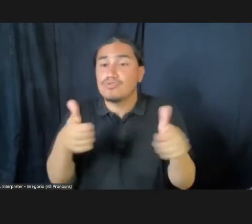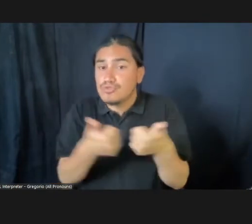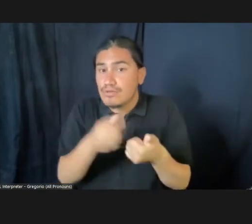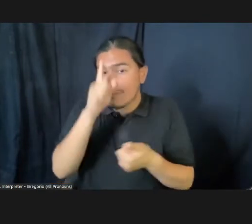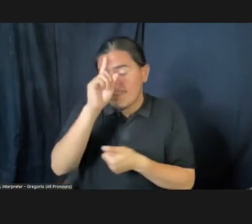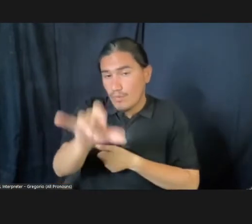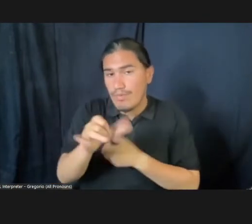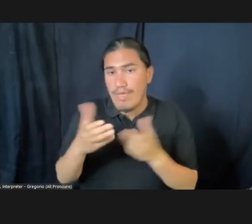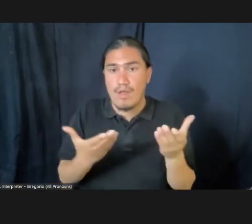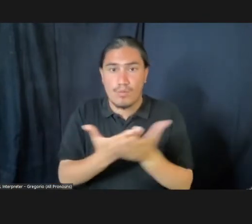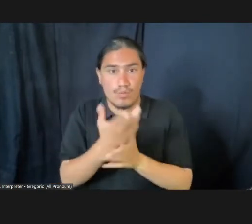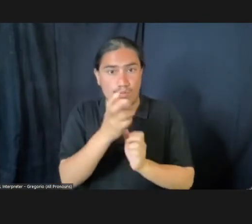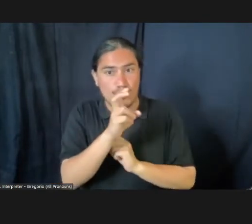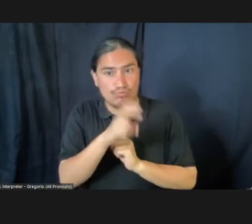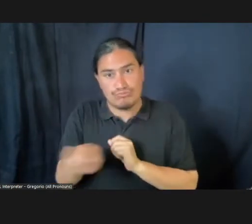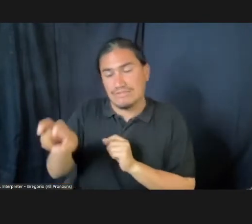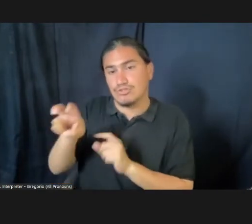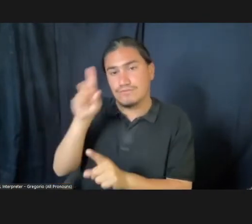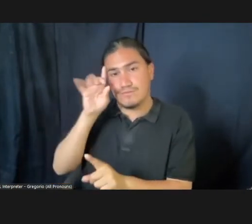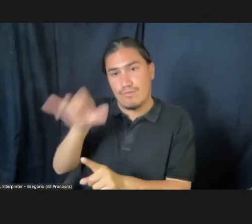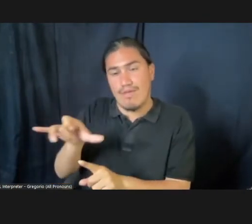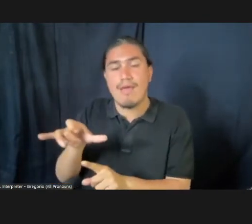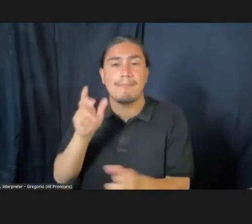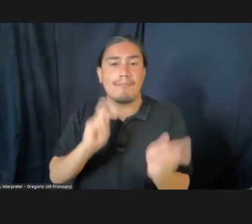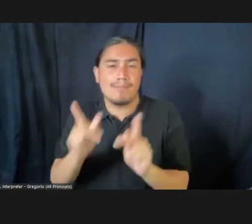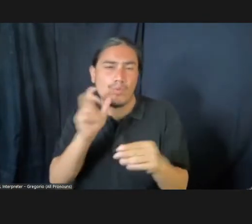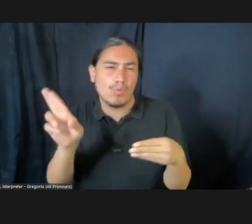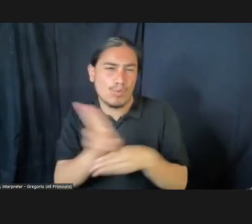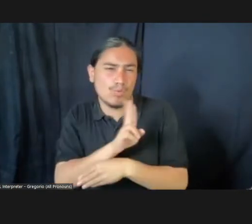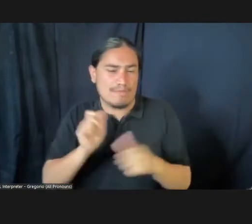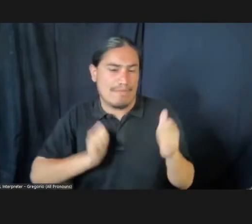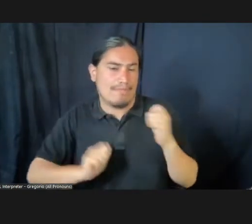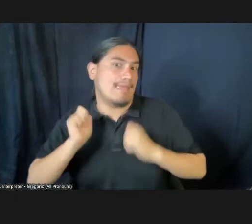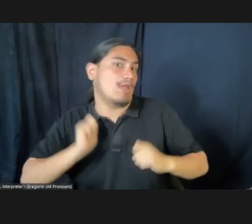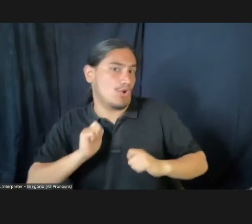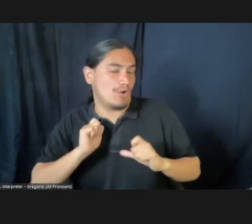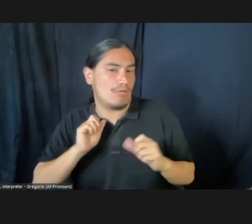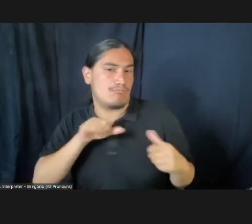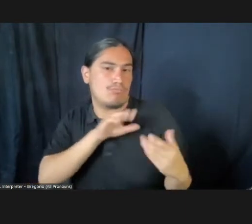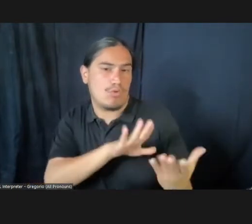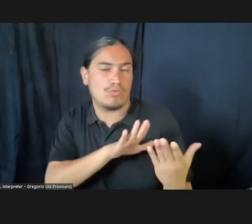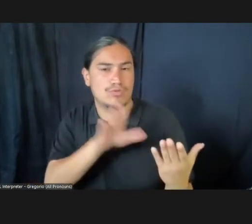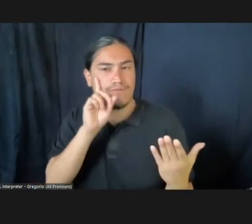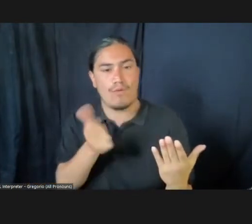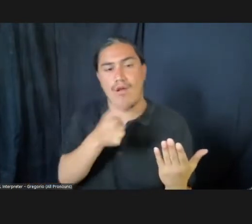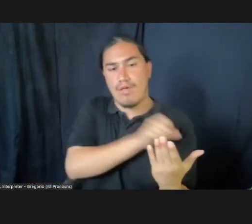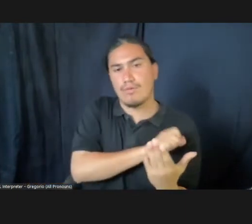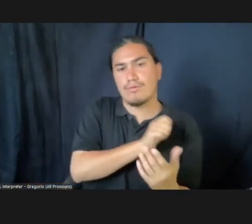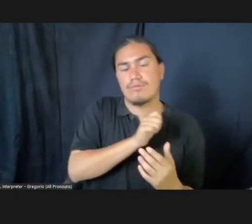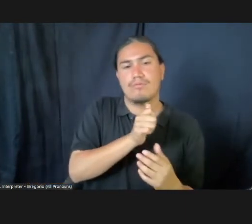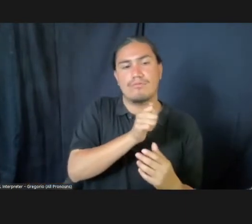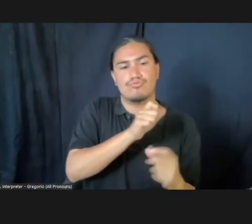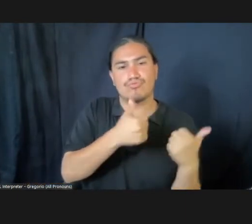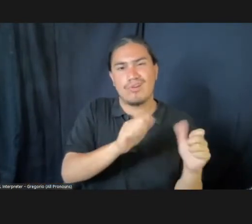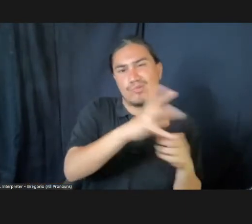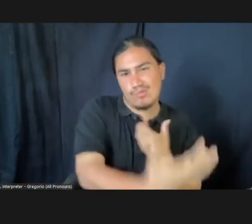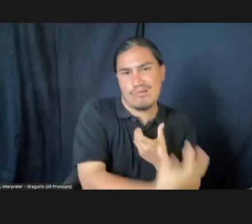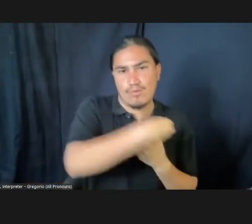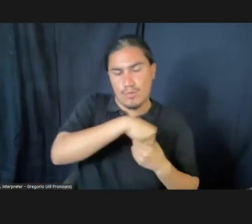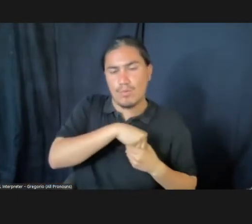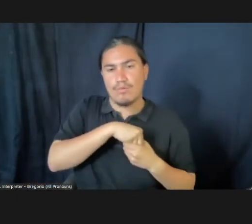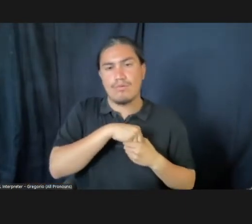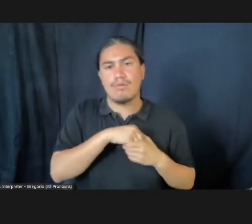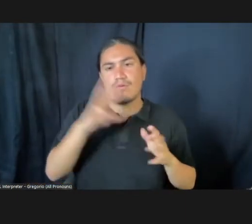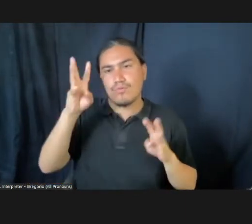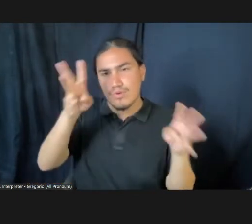trending term applied is that it suggests those who use theater tactics for something other than, though perhaps inclusive of, the creation